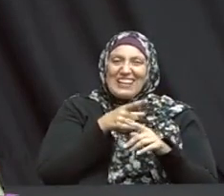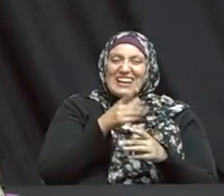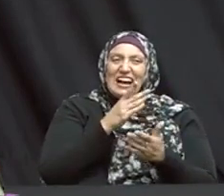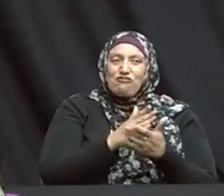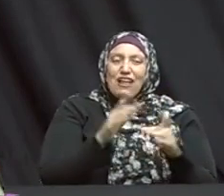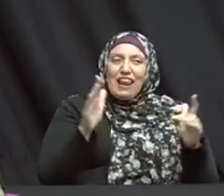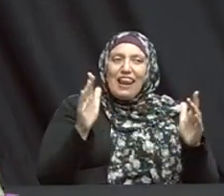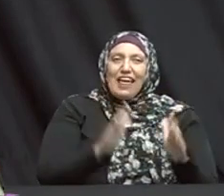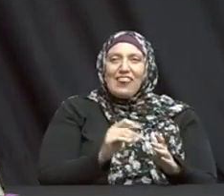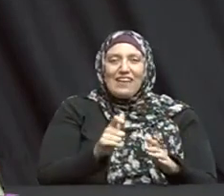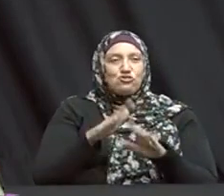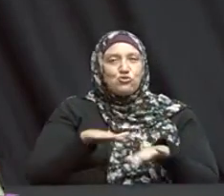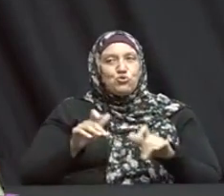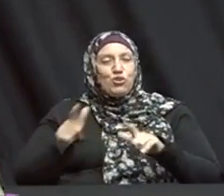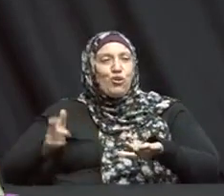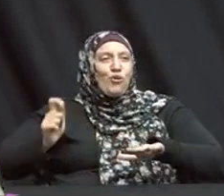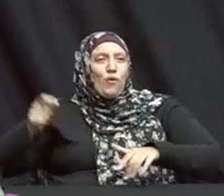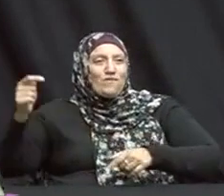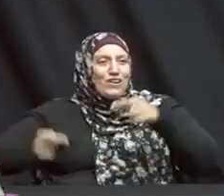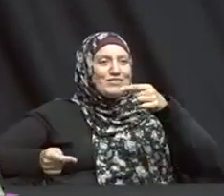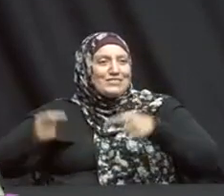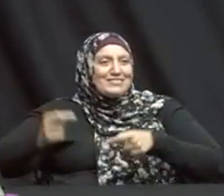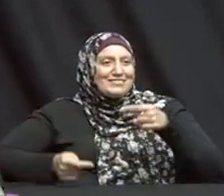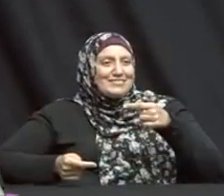it will also,